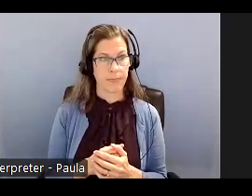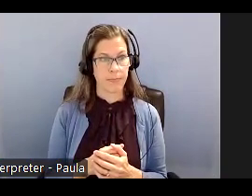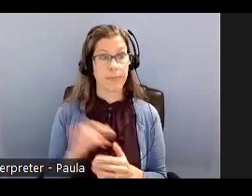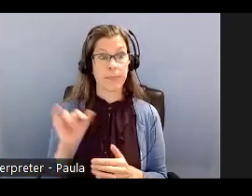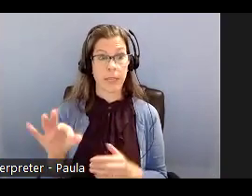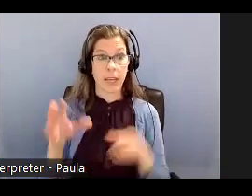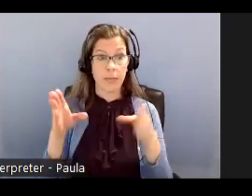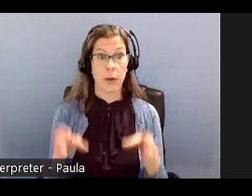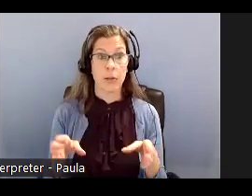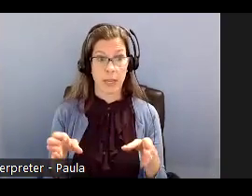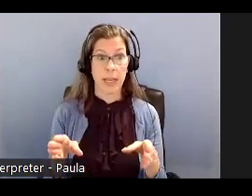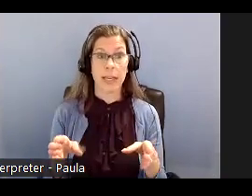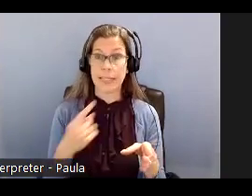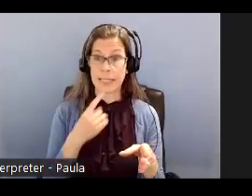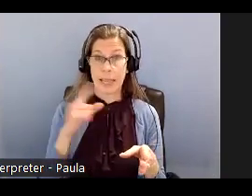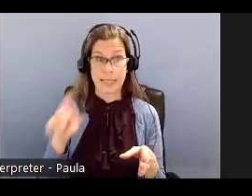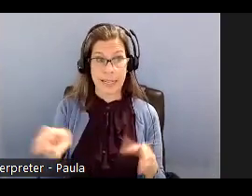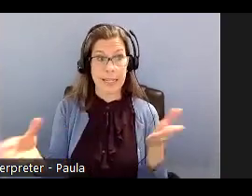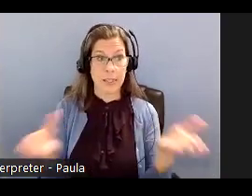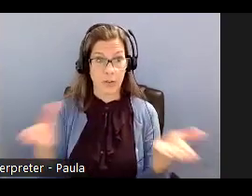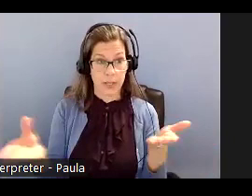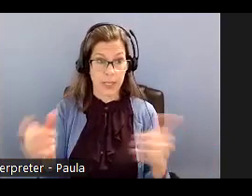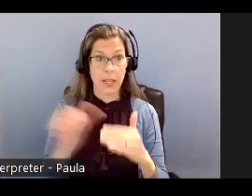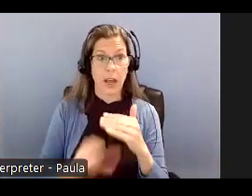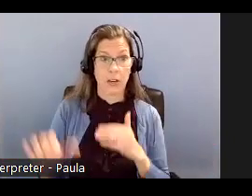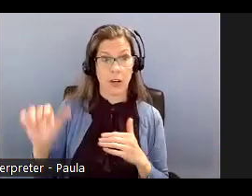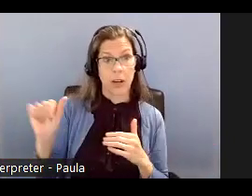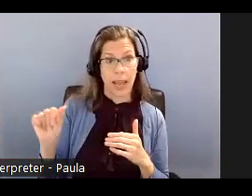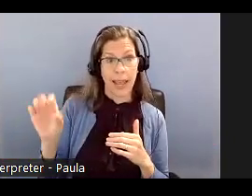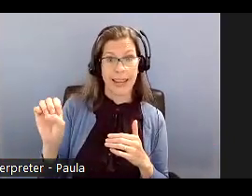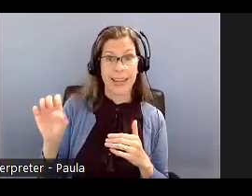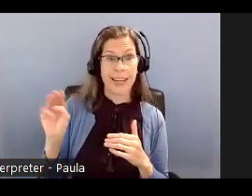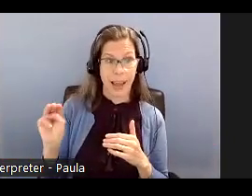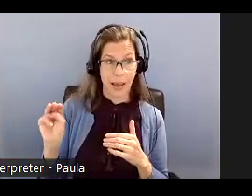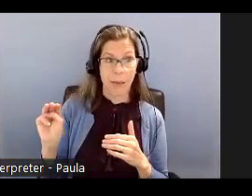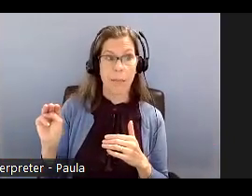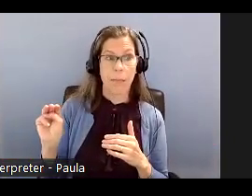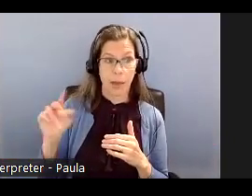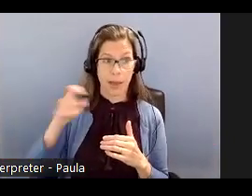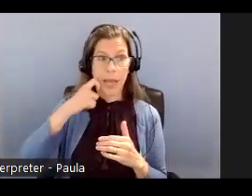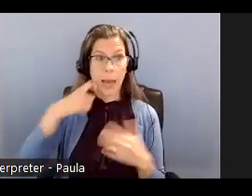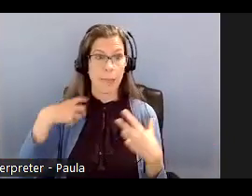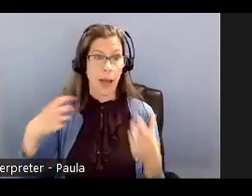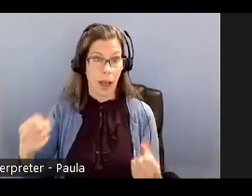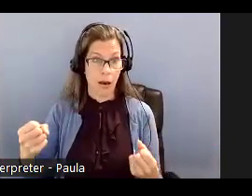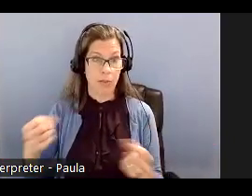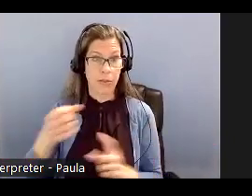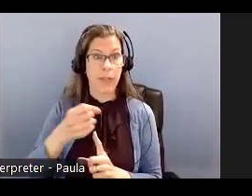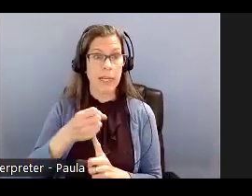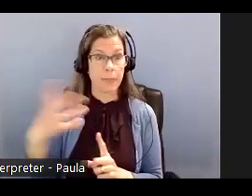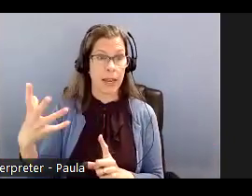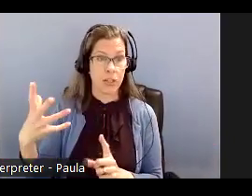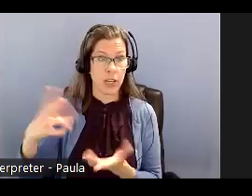If the individual indicates a need for services covered under the Alien Emergency Medical Program and the Apple Health Expansion